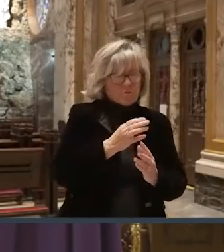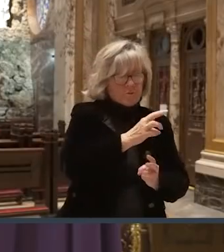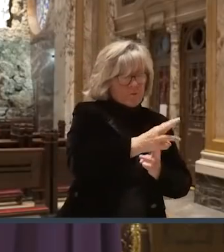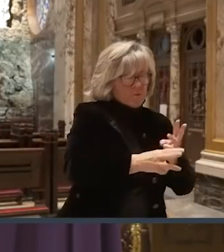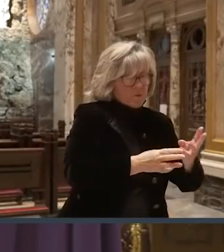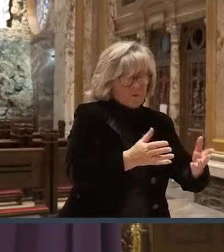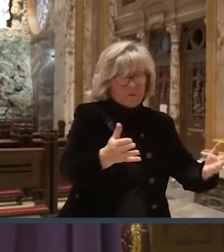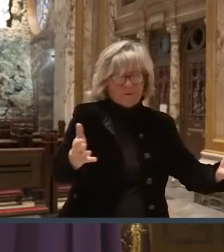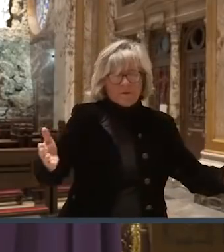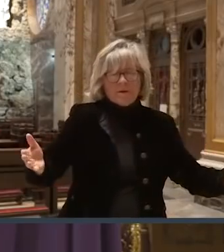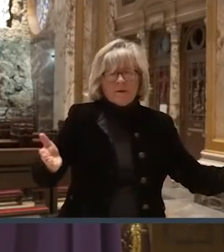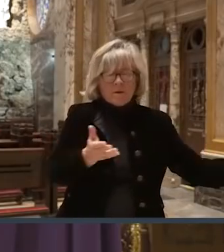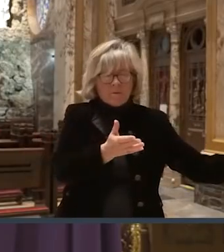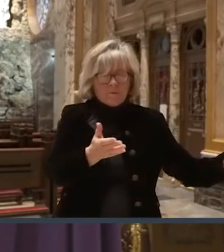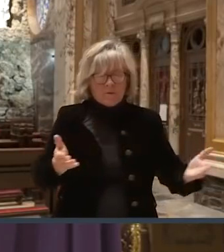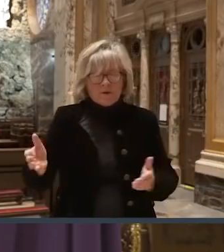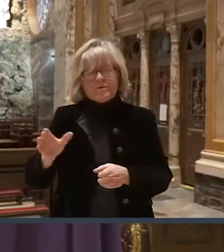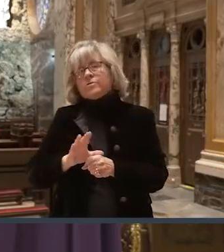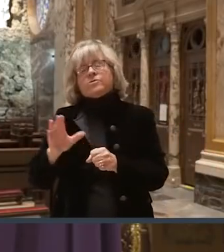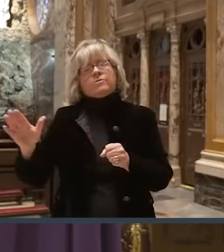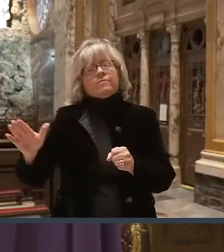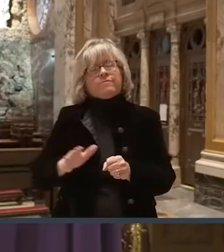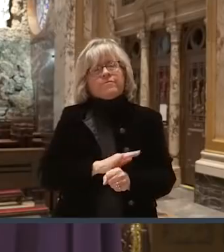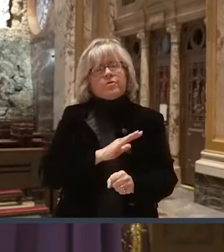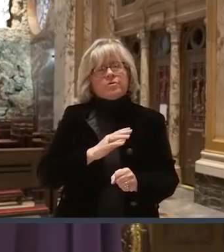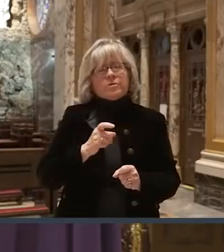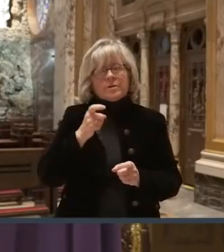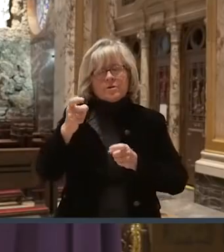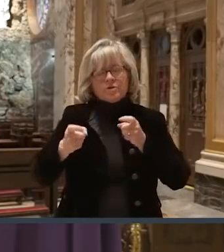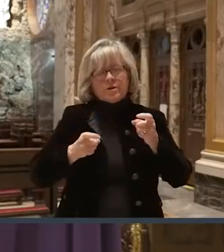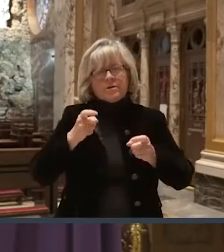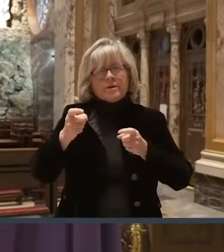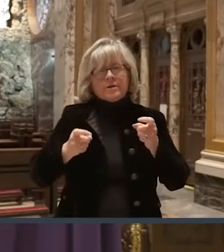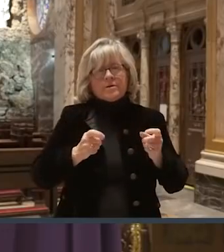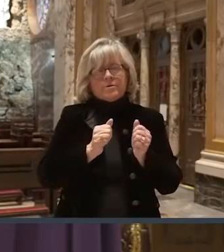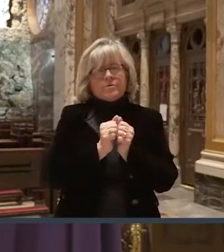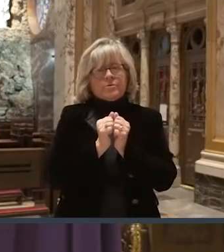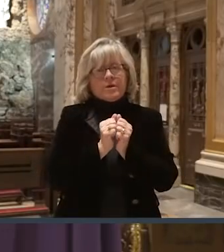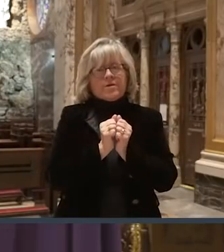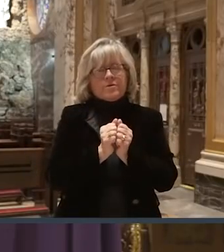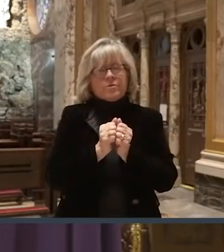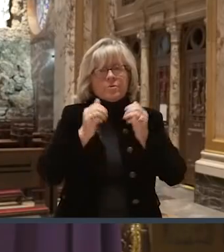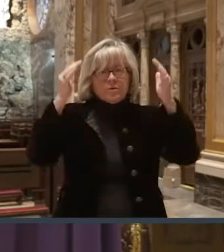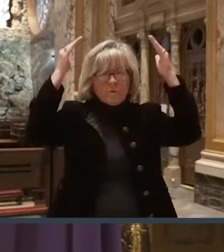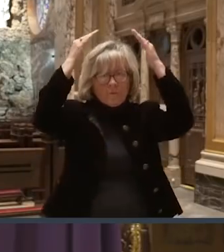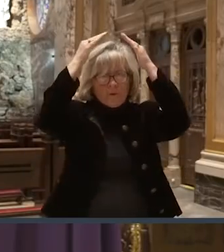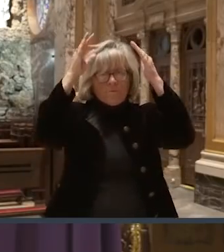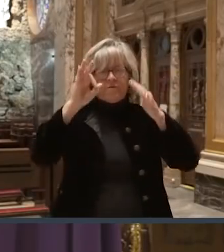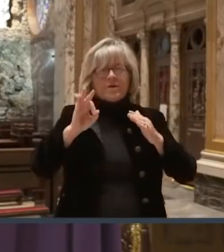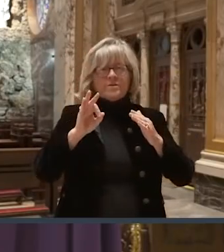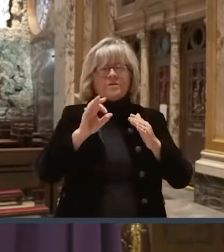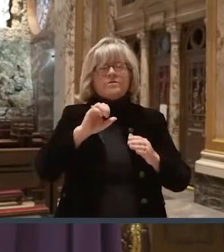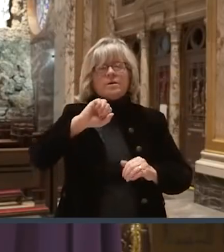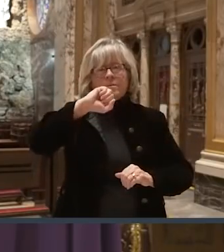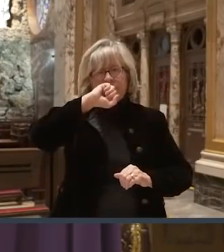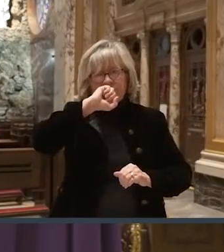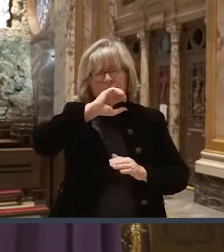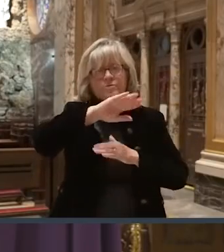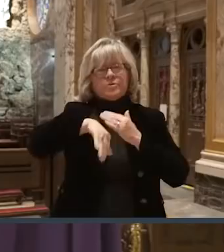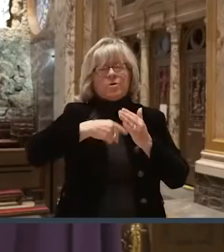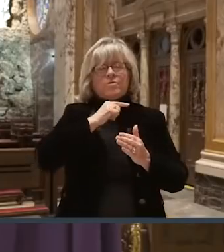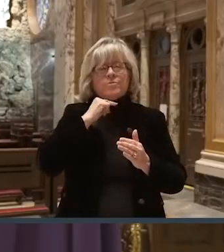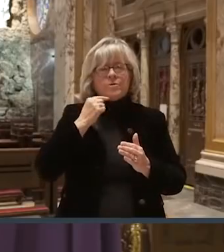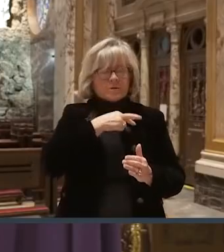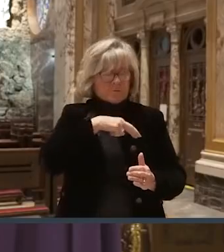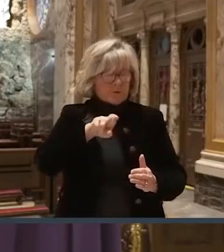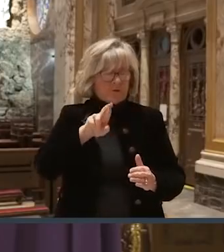world, and bring her to the fullness of charity, together with Francis, our Pope, the order of bishops, all the clergy, the